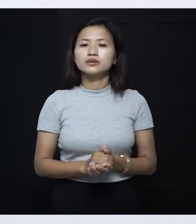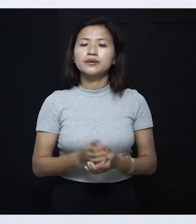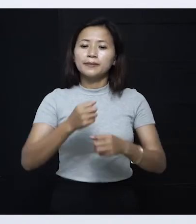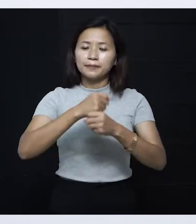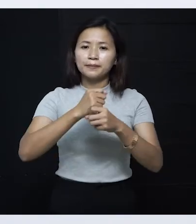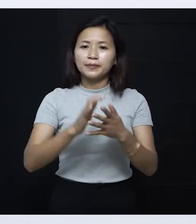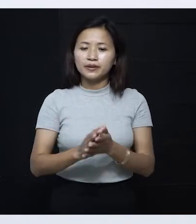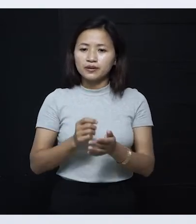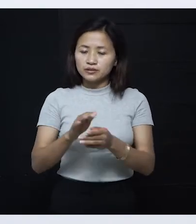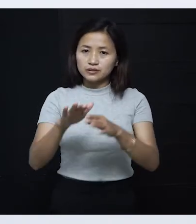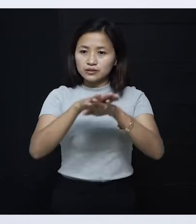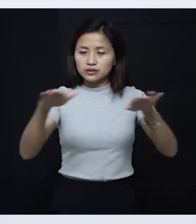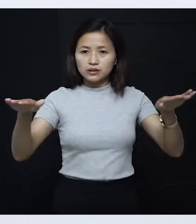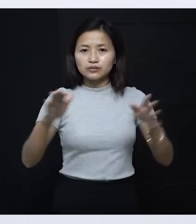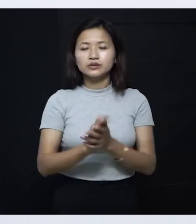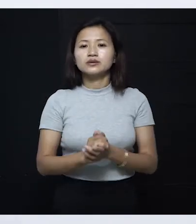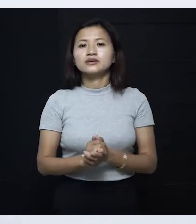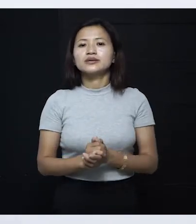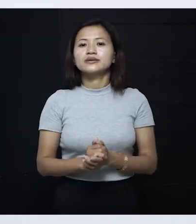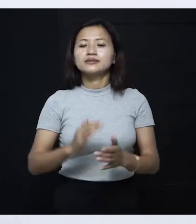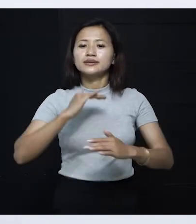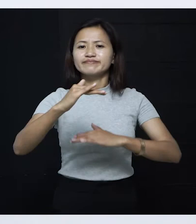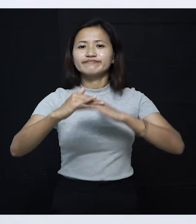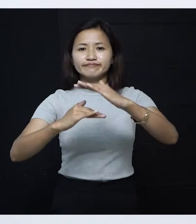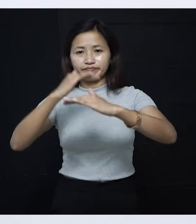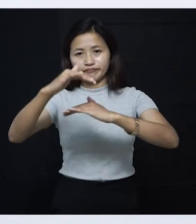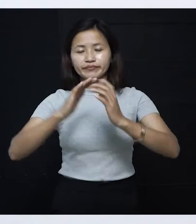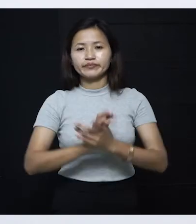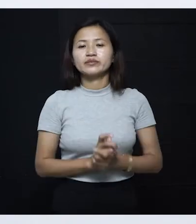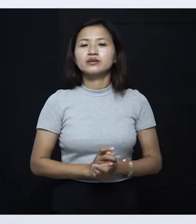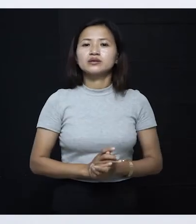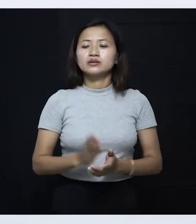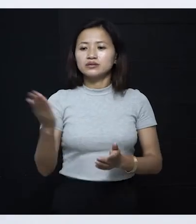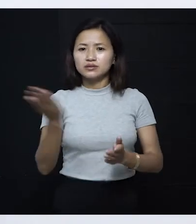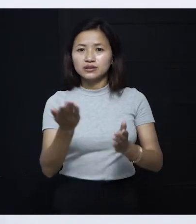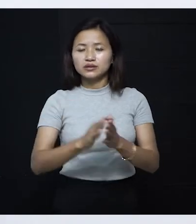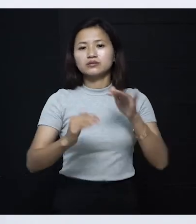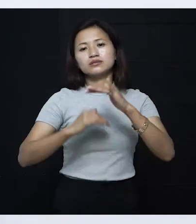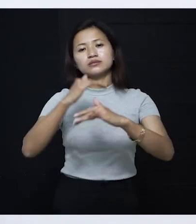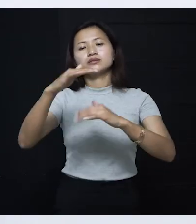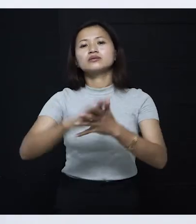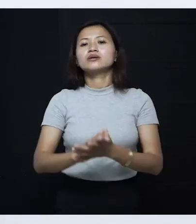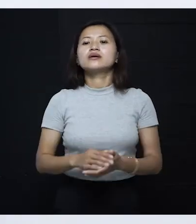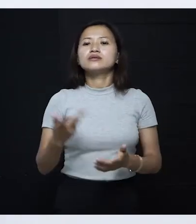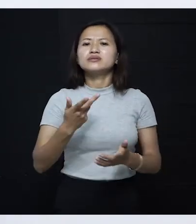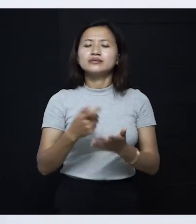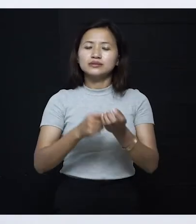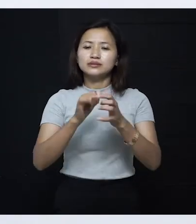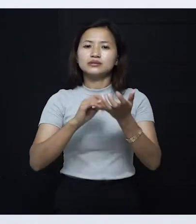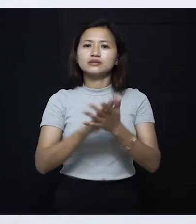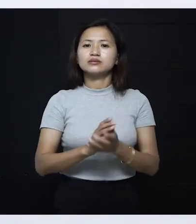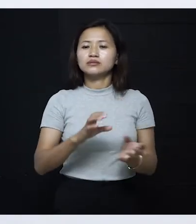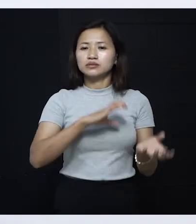the slope into sort of step, okay? They will try to cut it into step, and the reason why is so that